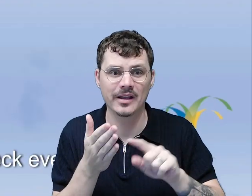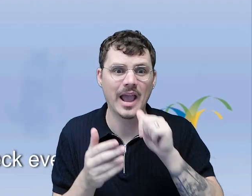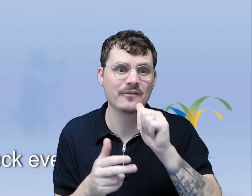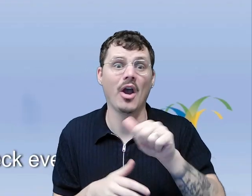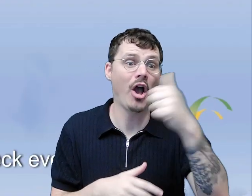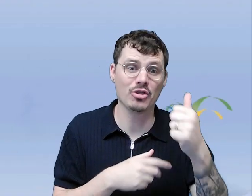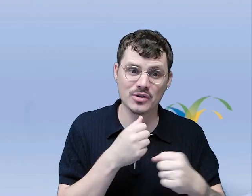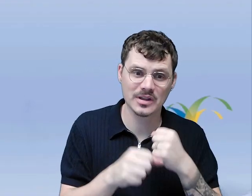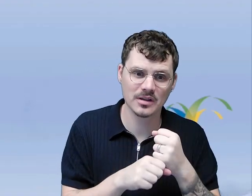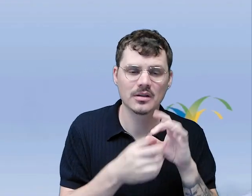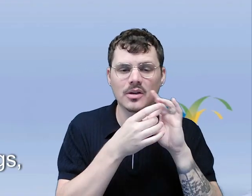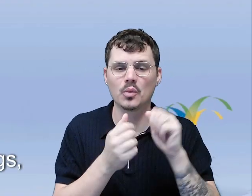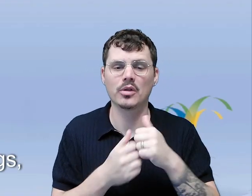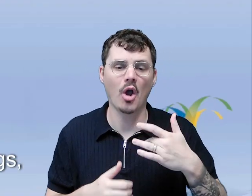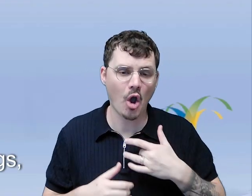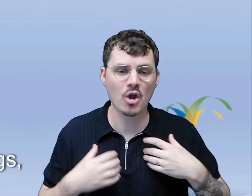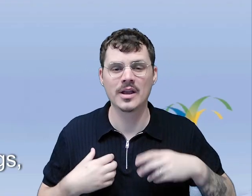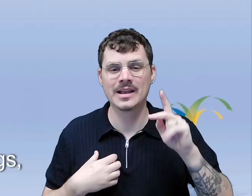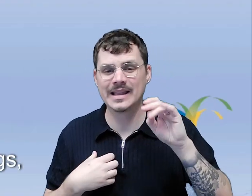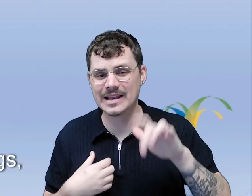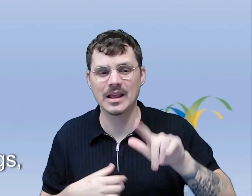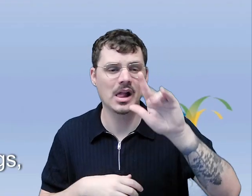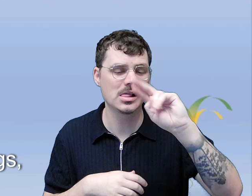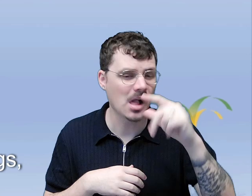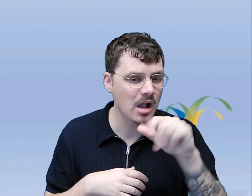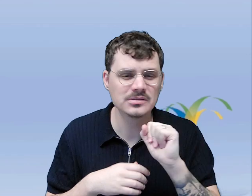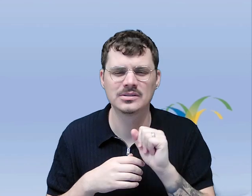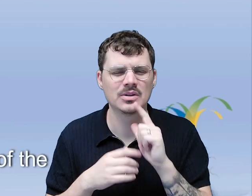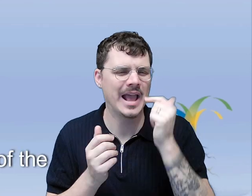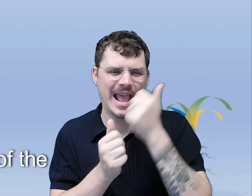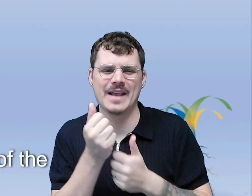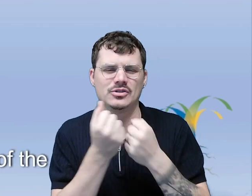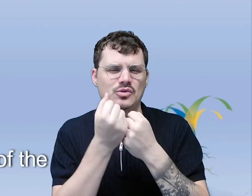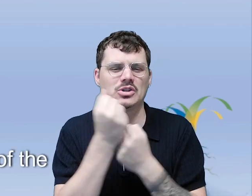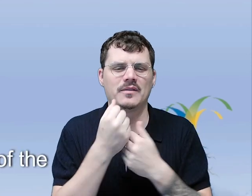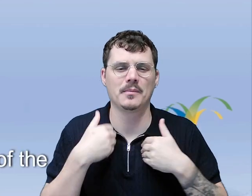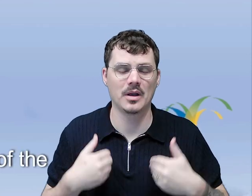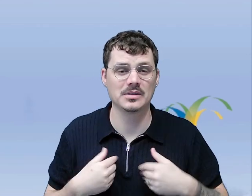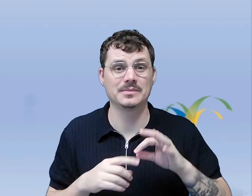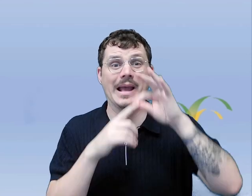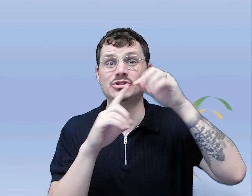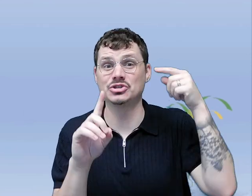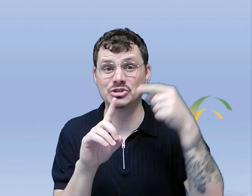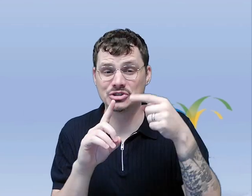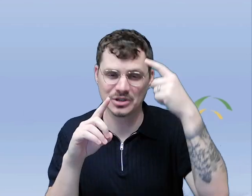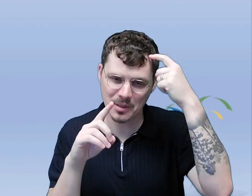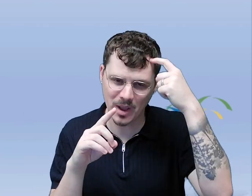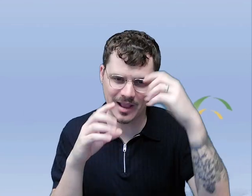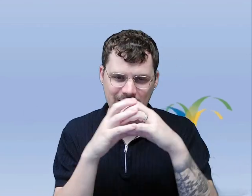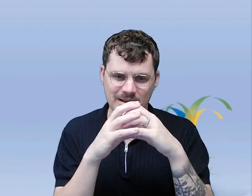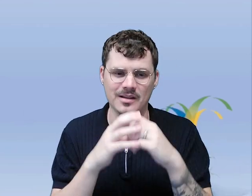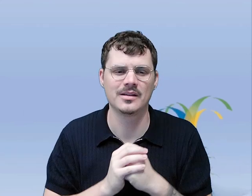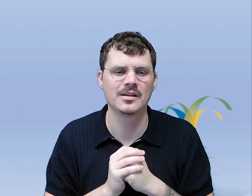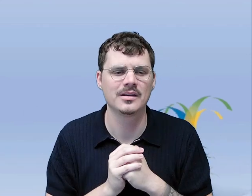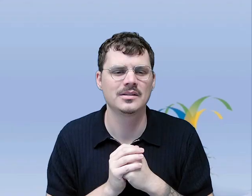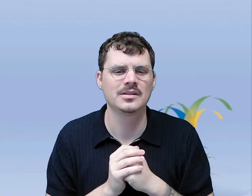things you should check every other year in terms of heart, kidneys, lungs, and pretty much every structure of the body, especially the